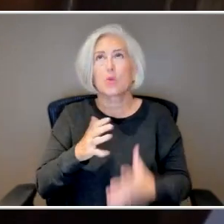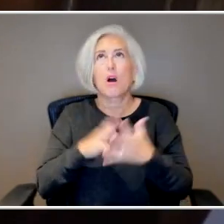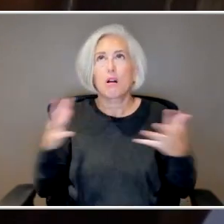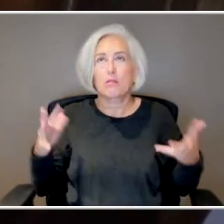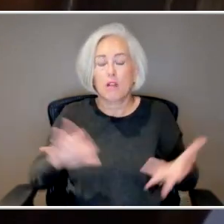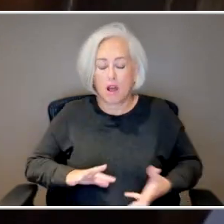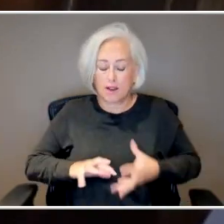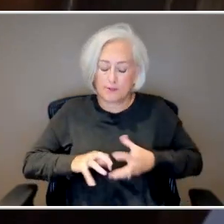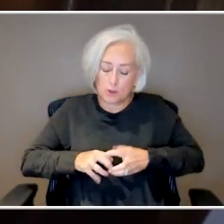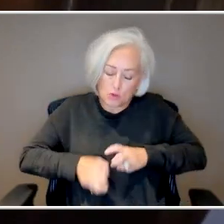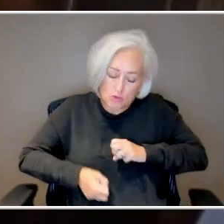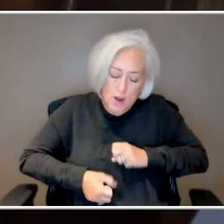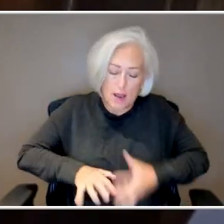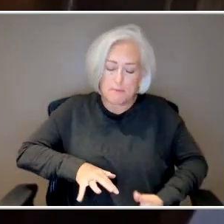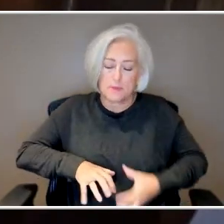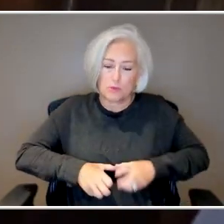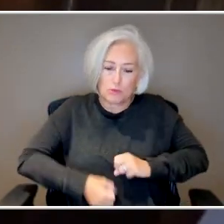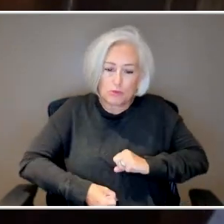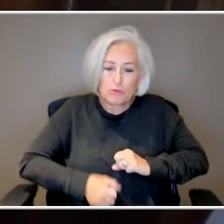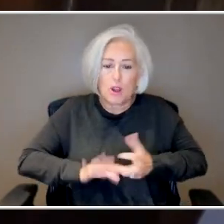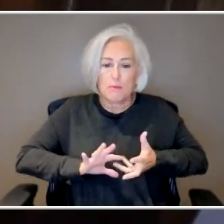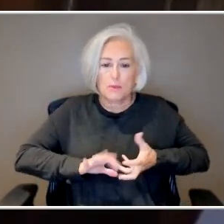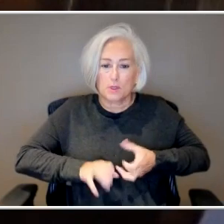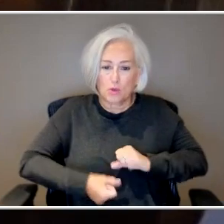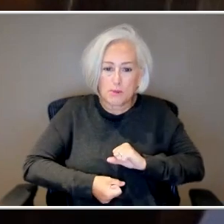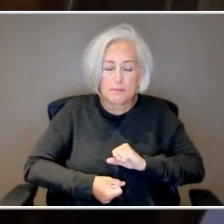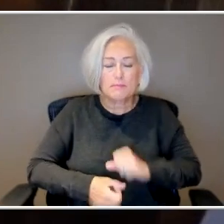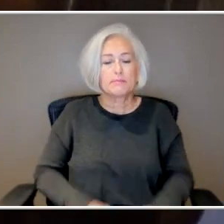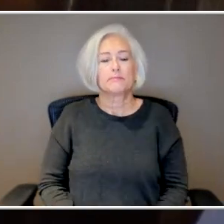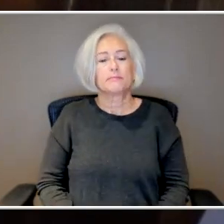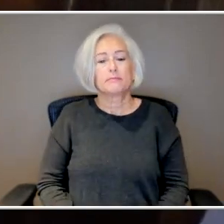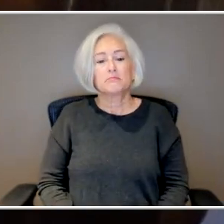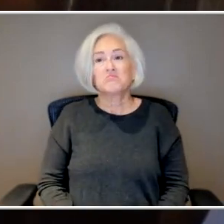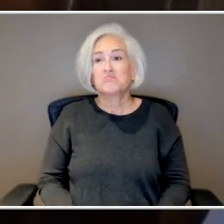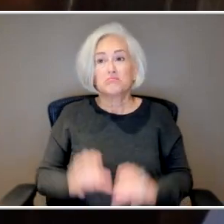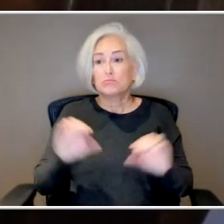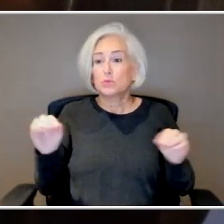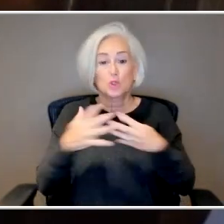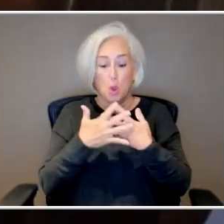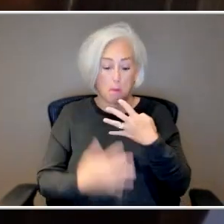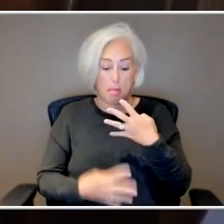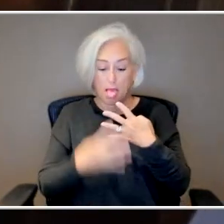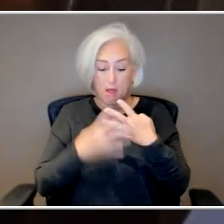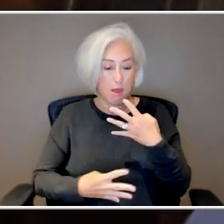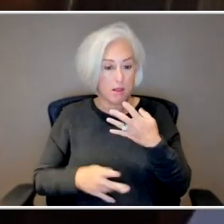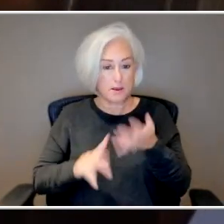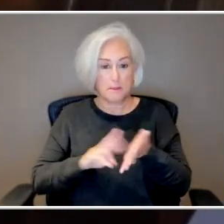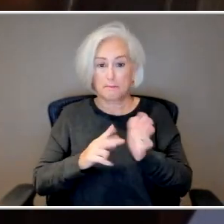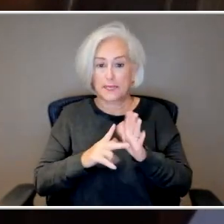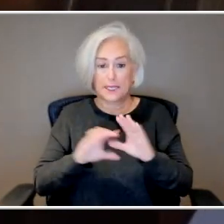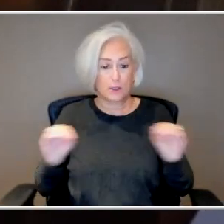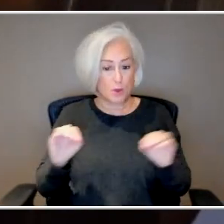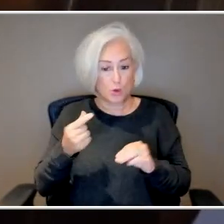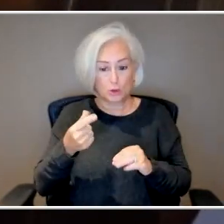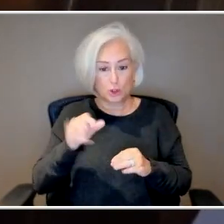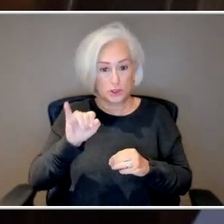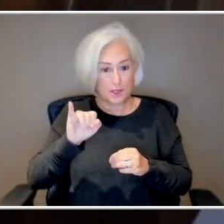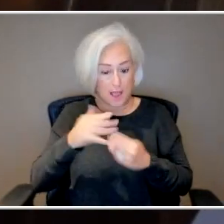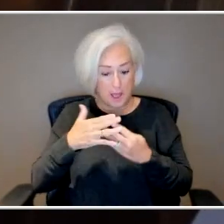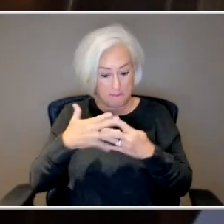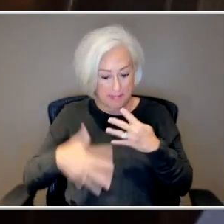that occurs. I wasn't having any blood, so there wasn't a GI bleed, but it